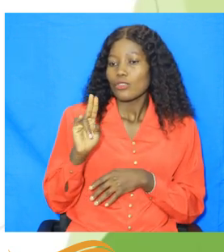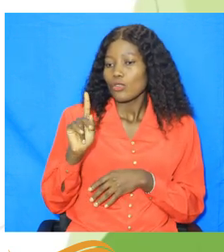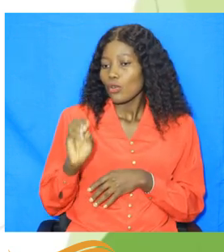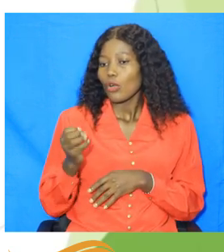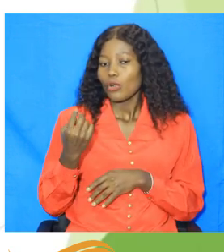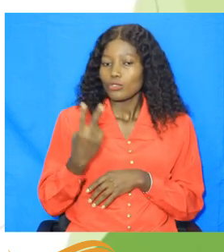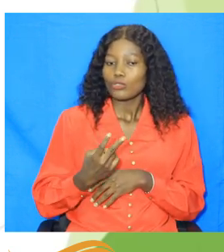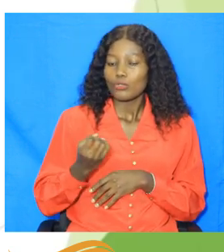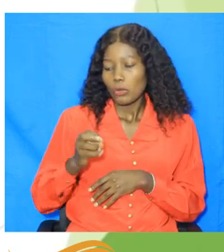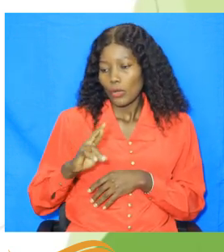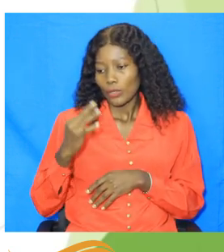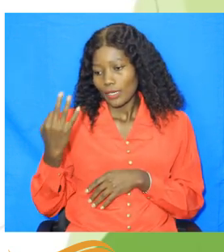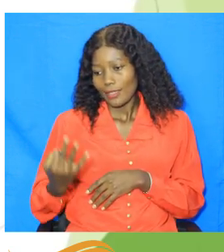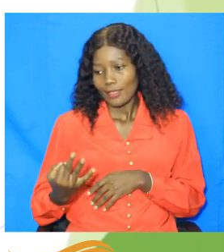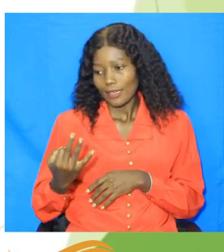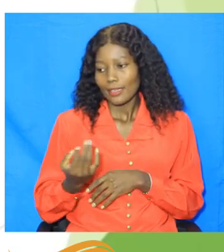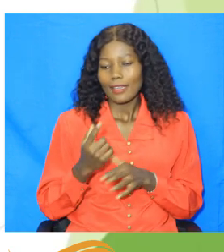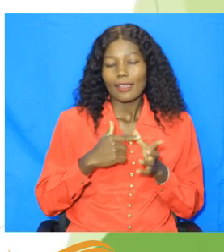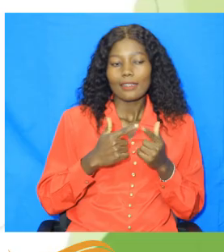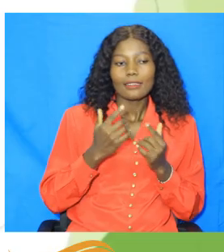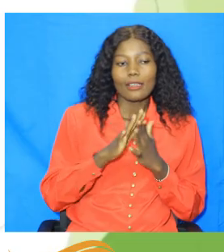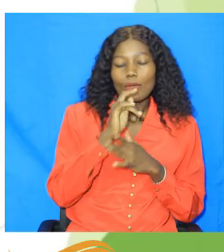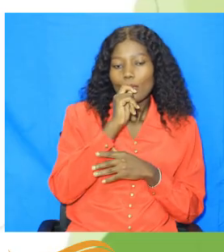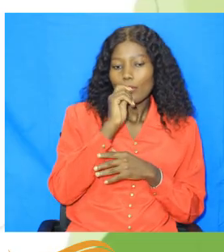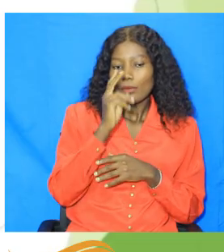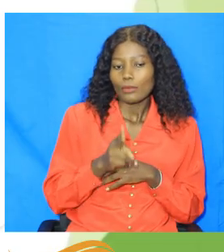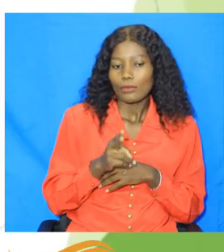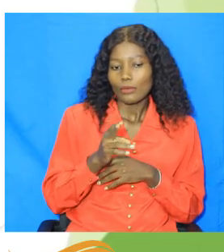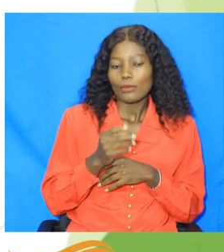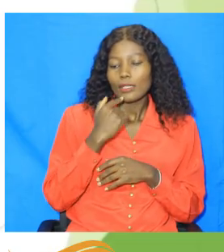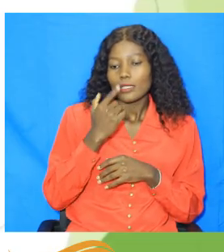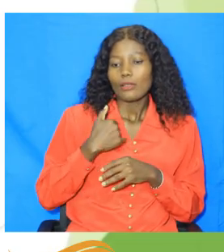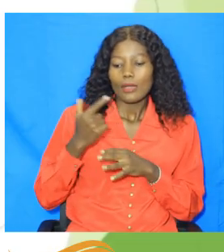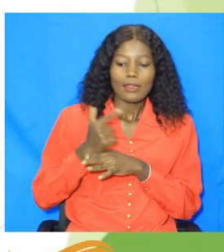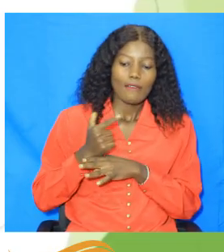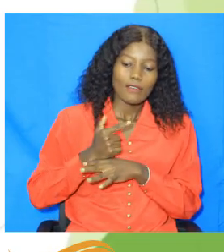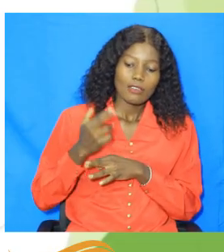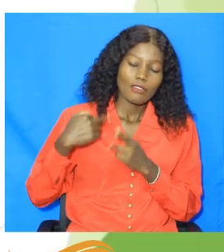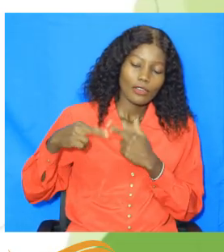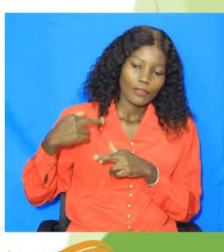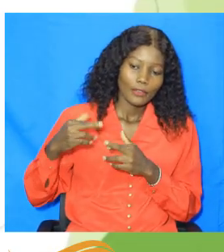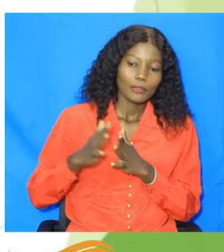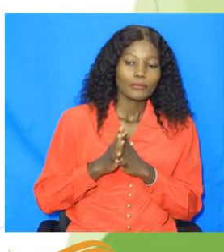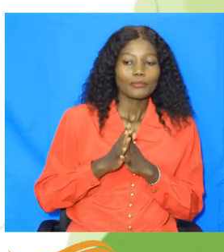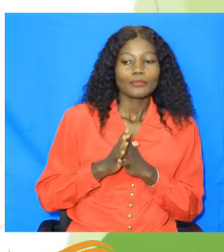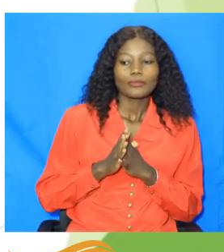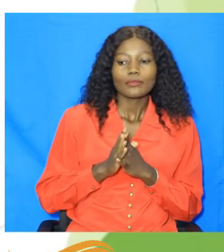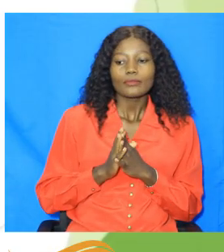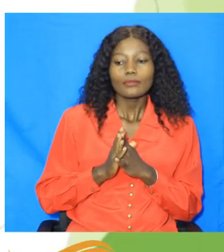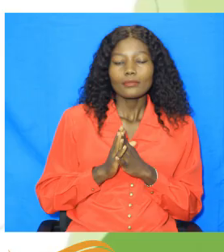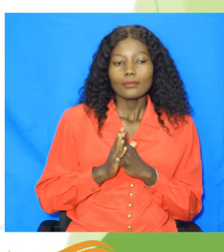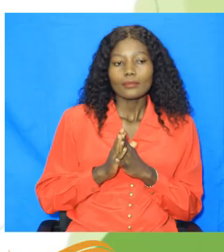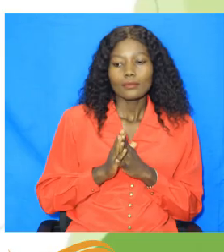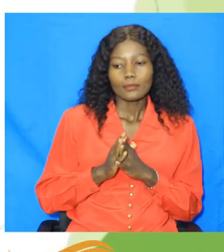Ipon. Then the referee will yame and show that we want to have a video review. After a video review,